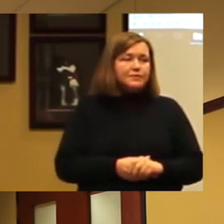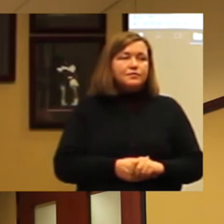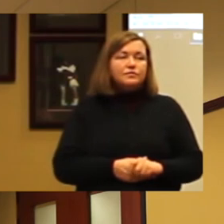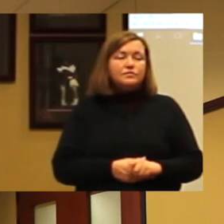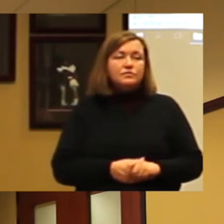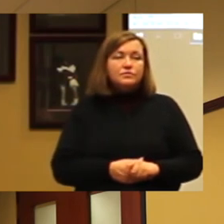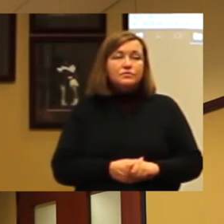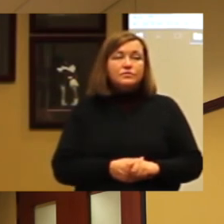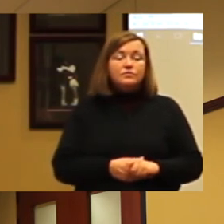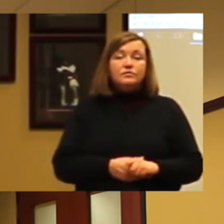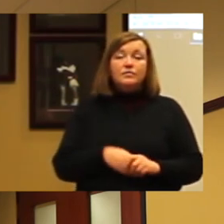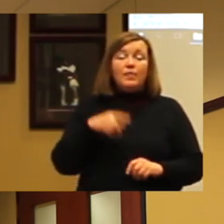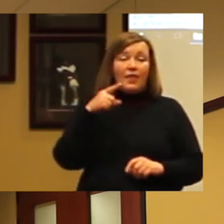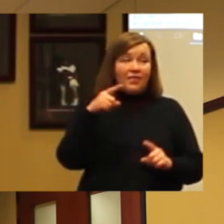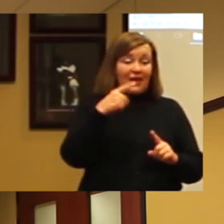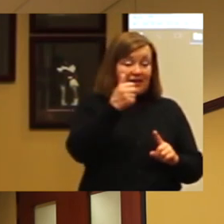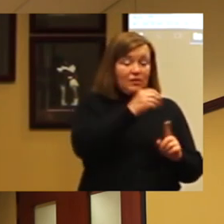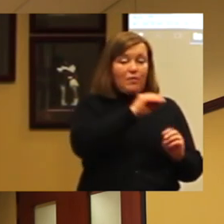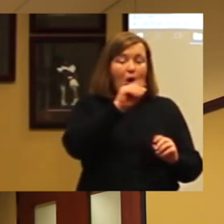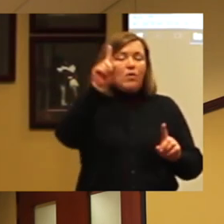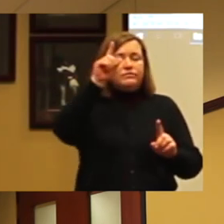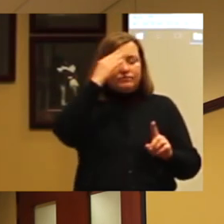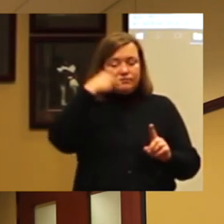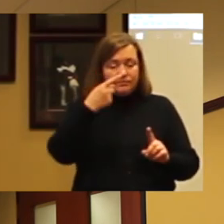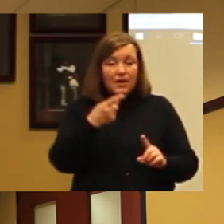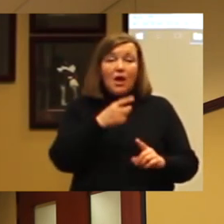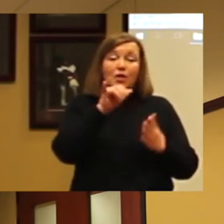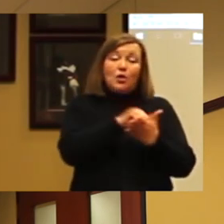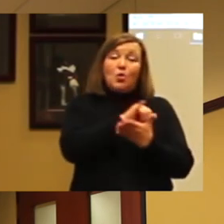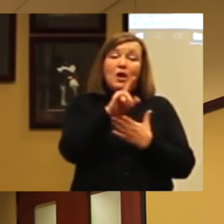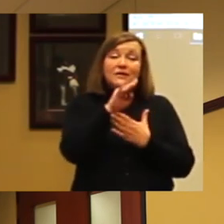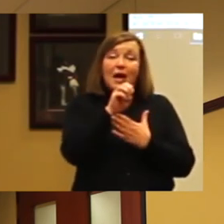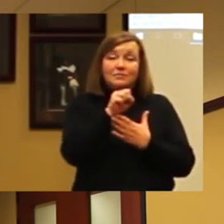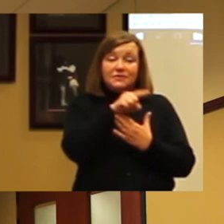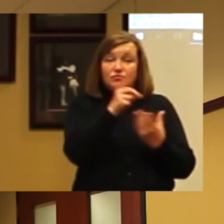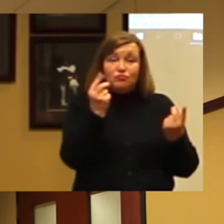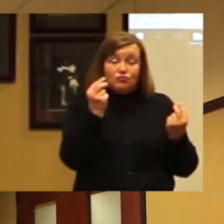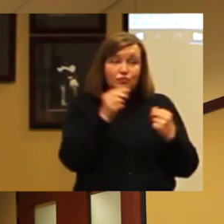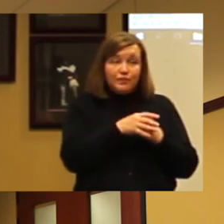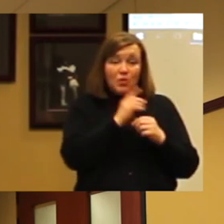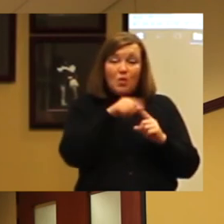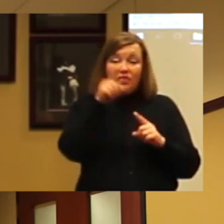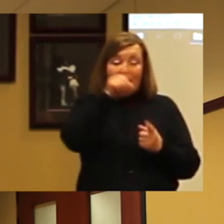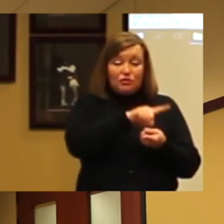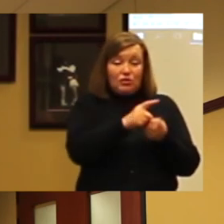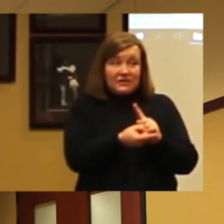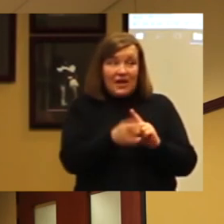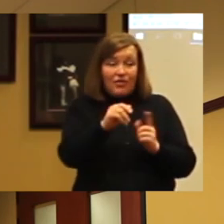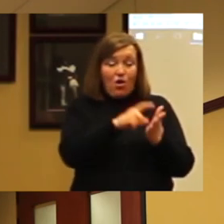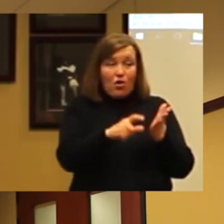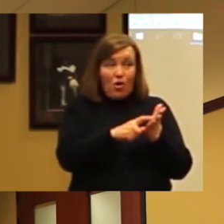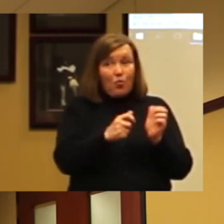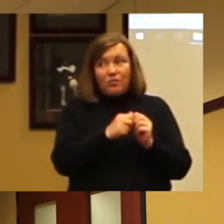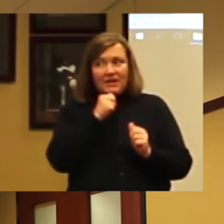he returned to Cuba, the thing that the New York Times did, when they translated the article without telling